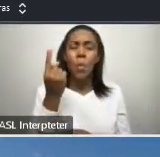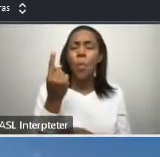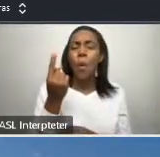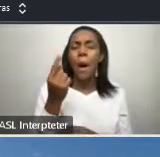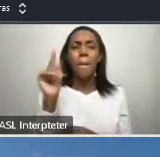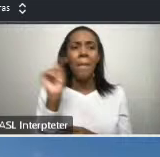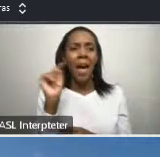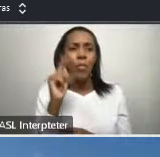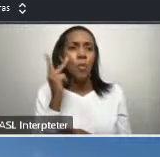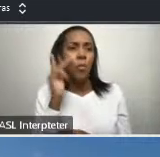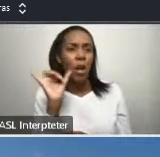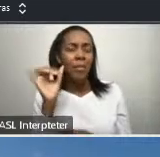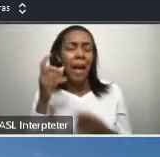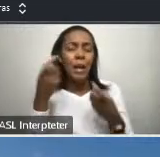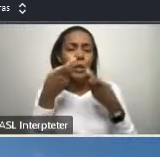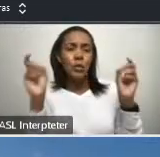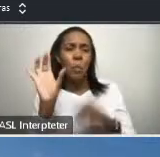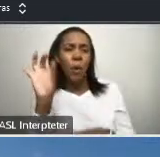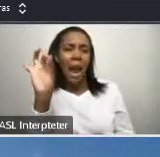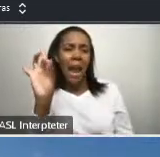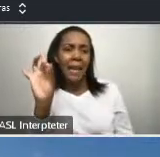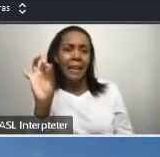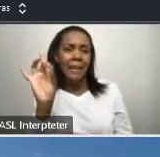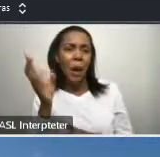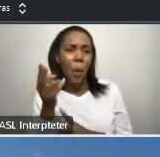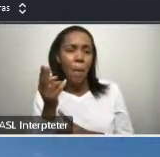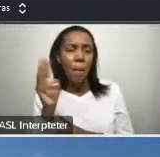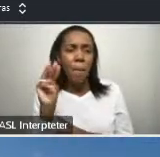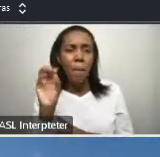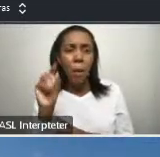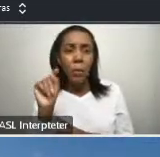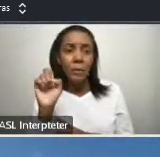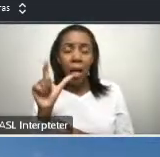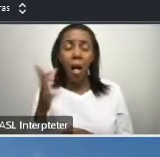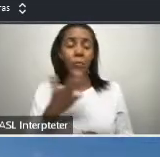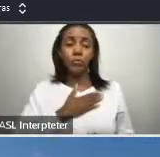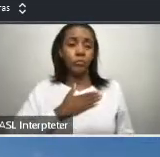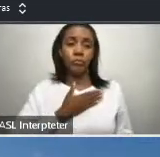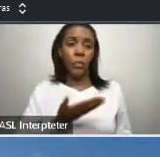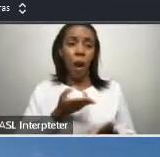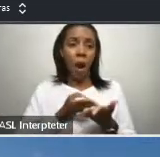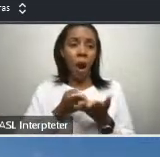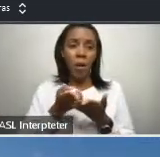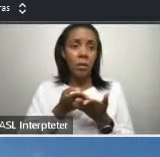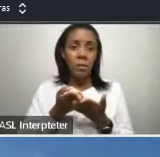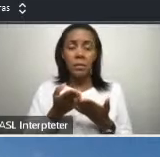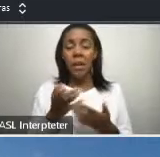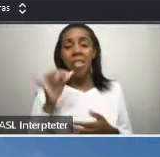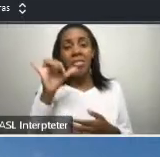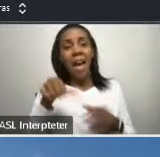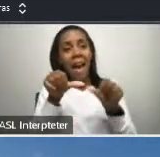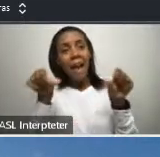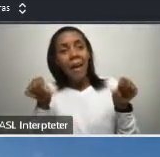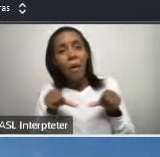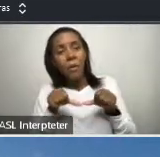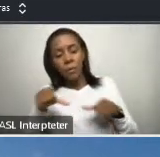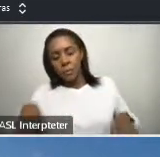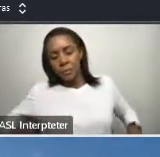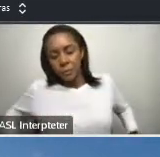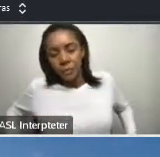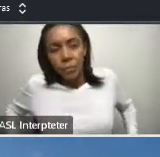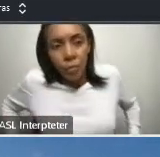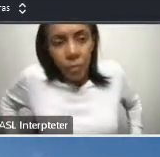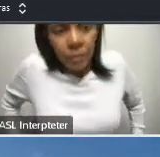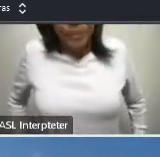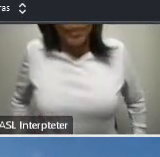okay? It does. Yeah, I'm just being honest with you. You know, that area